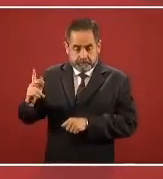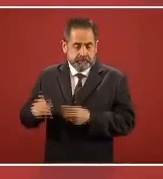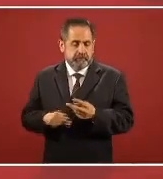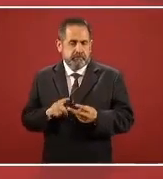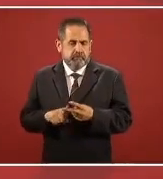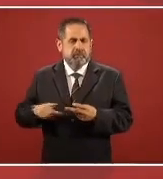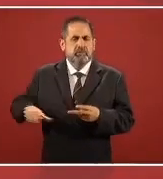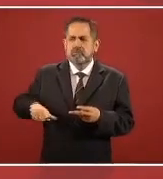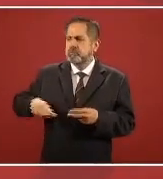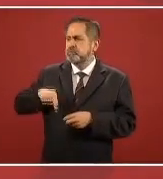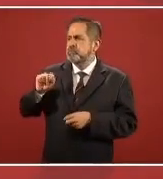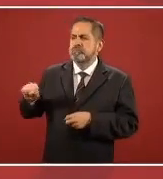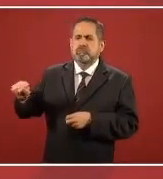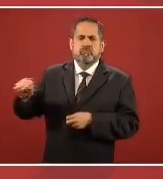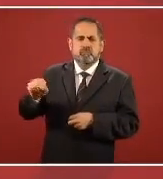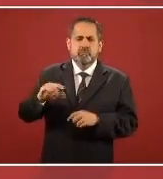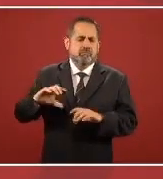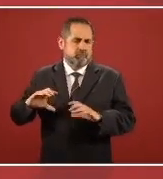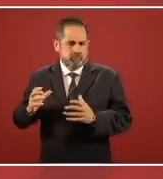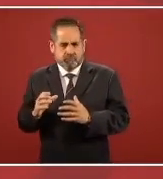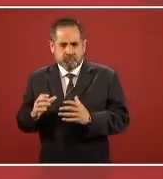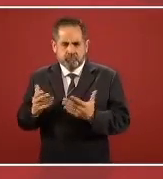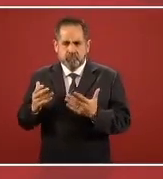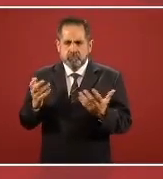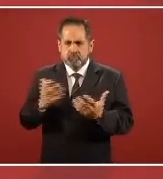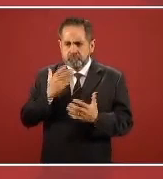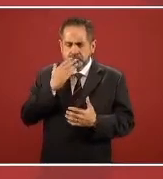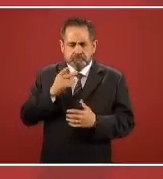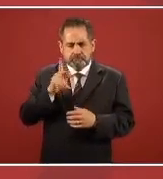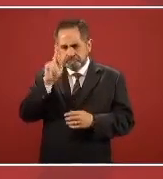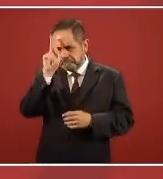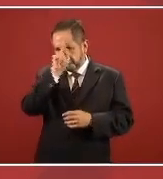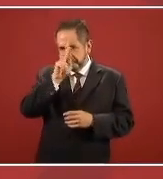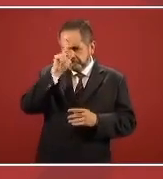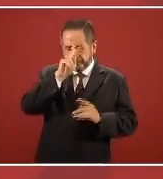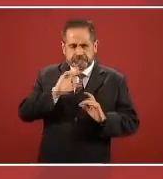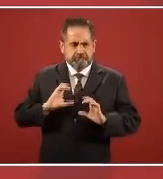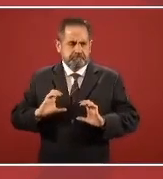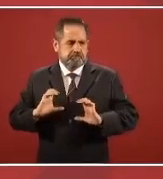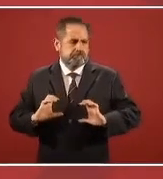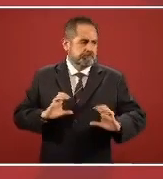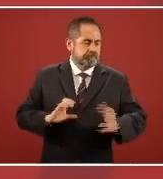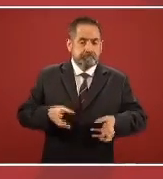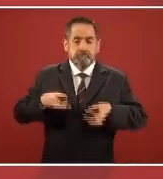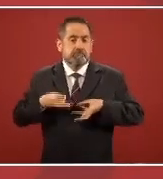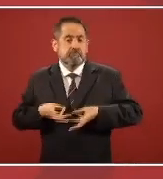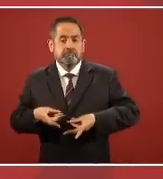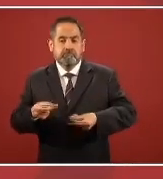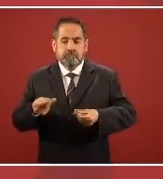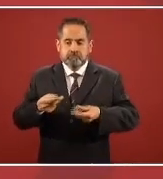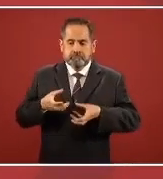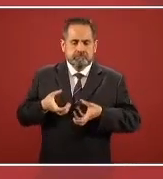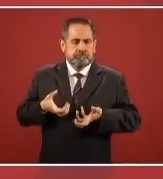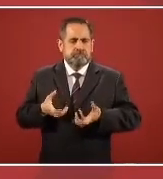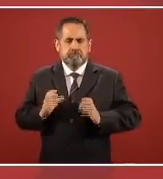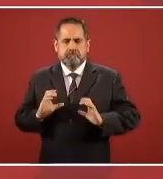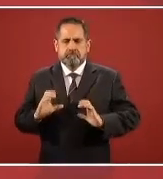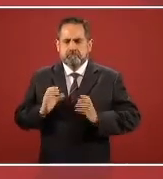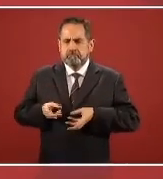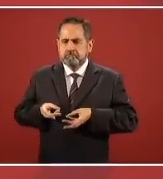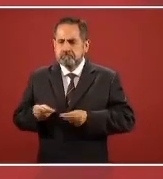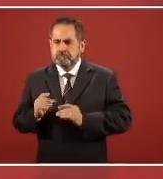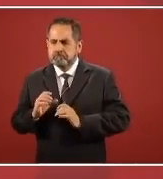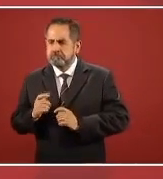el gobierno en general. The government in con general, mucha prudencia with en lots el manejo of las finanzas prudence. Públicas. In